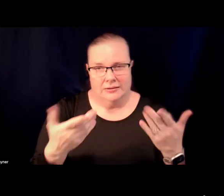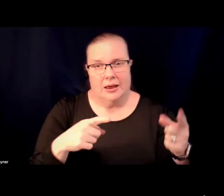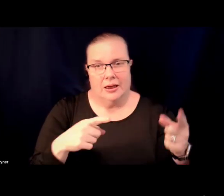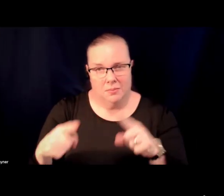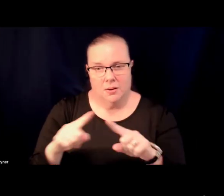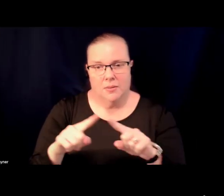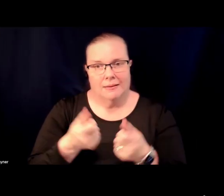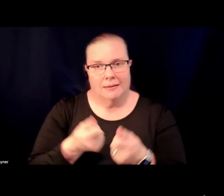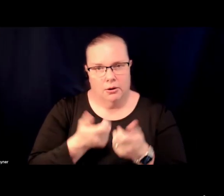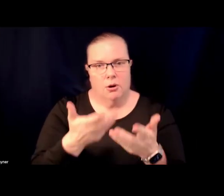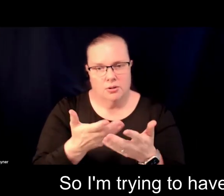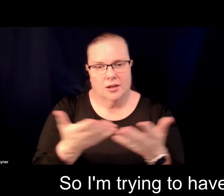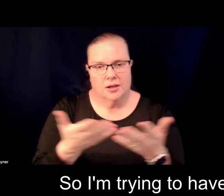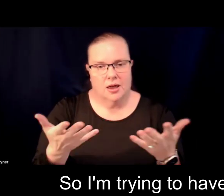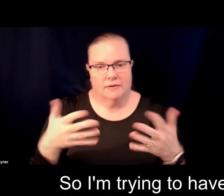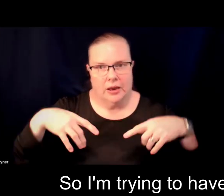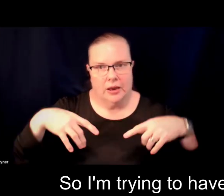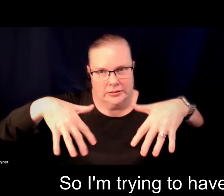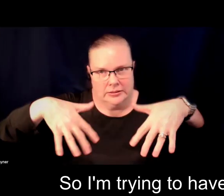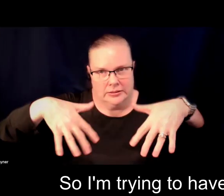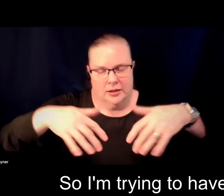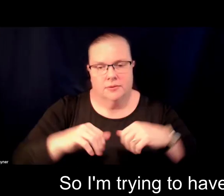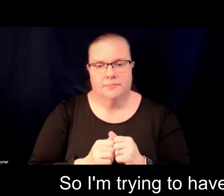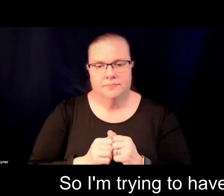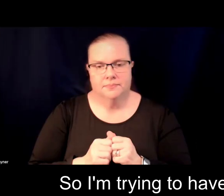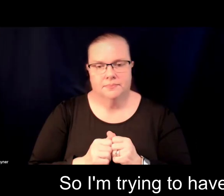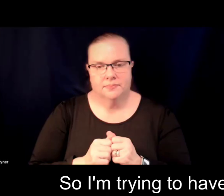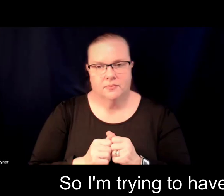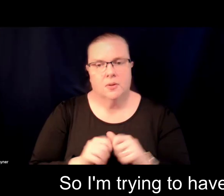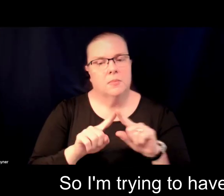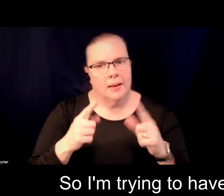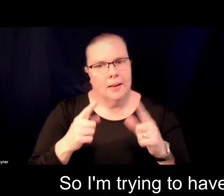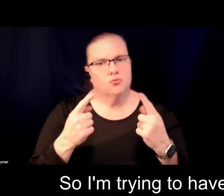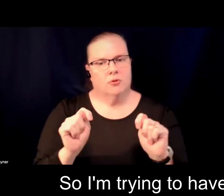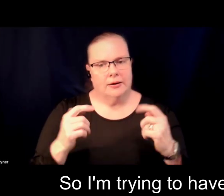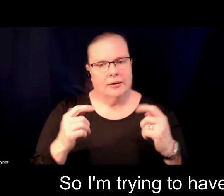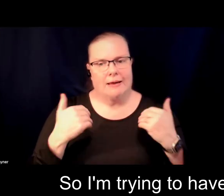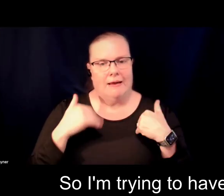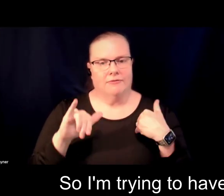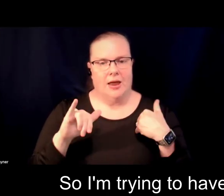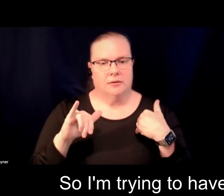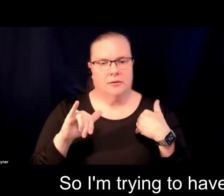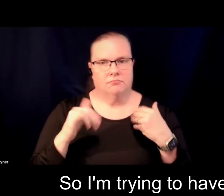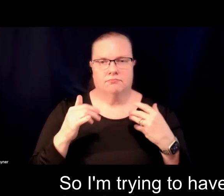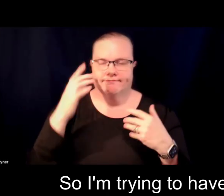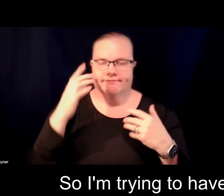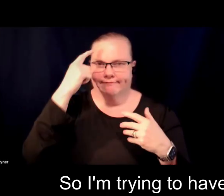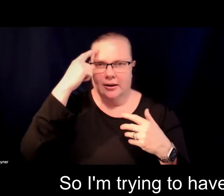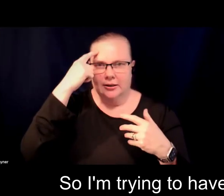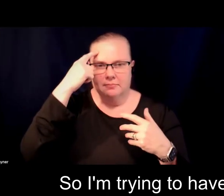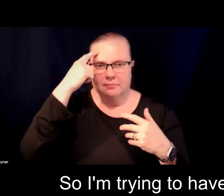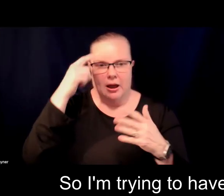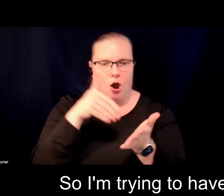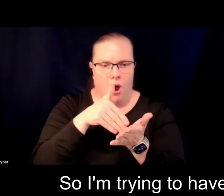cause a lot of anxiety. So I'm Yeah. trying to have that dampen my imagination or my optimism